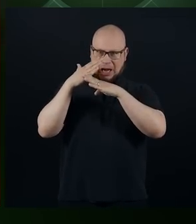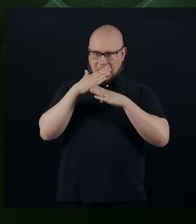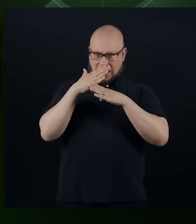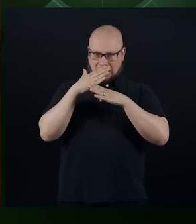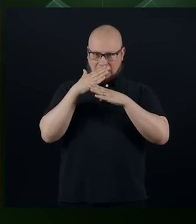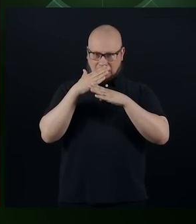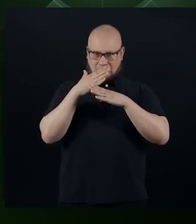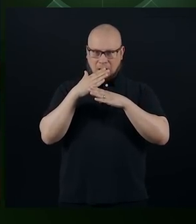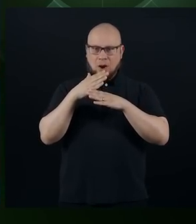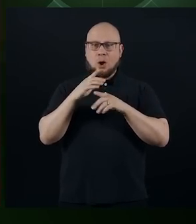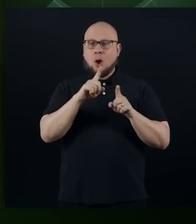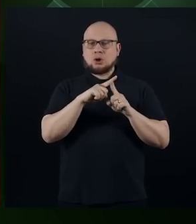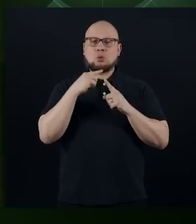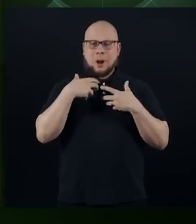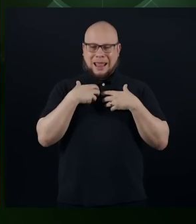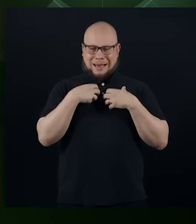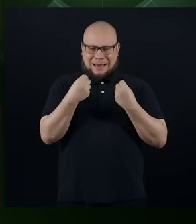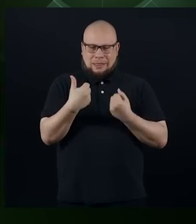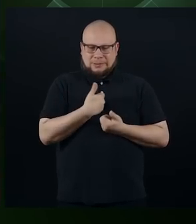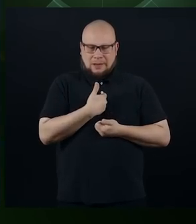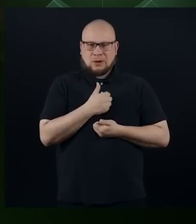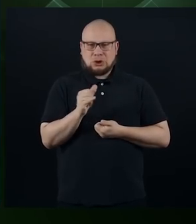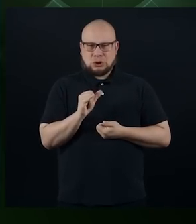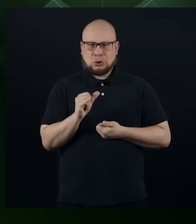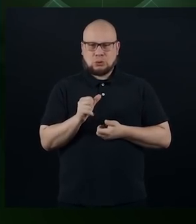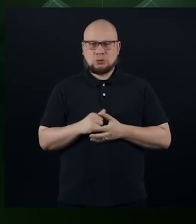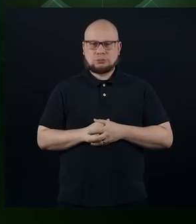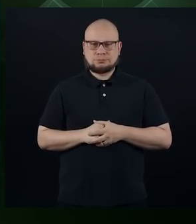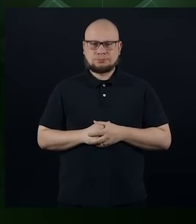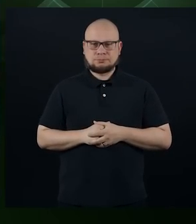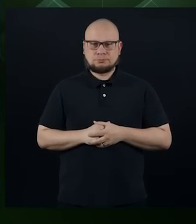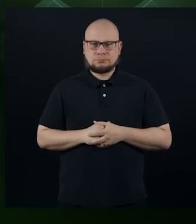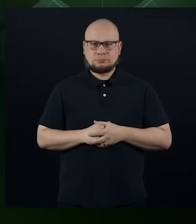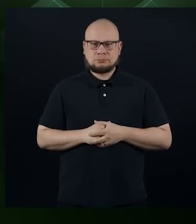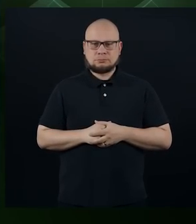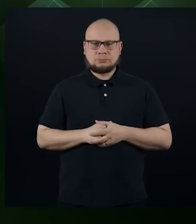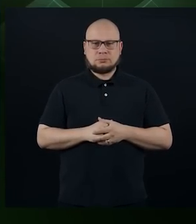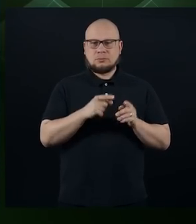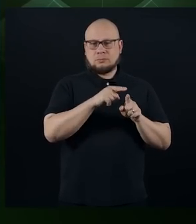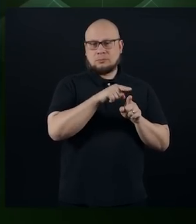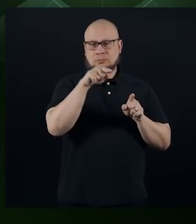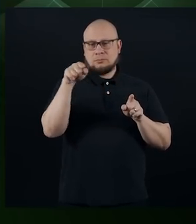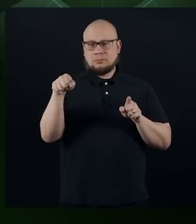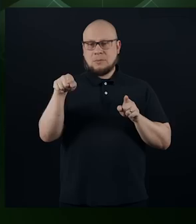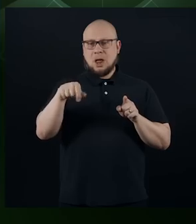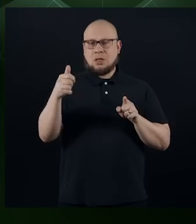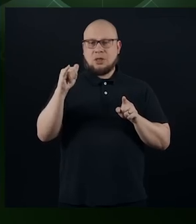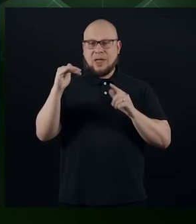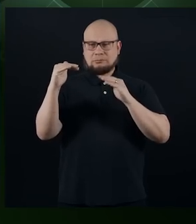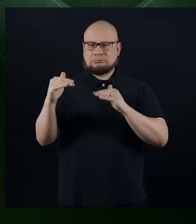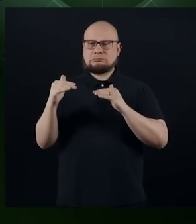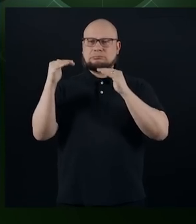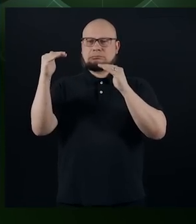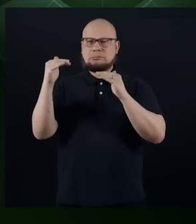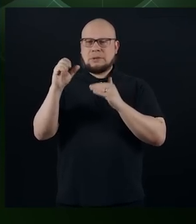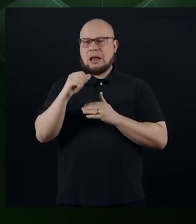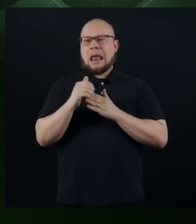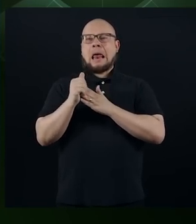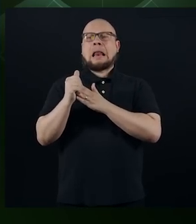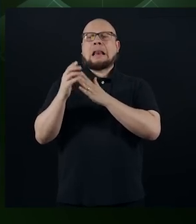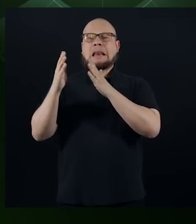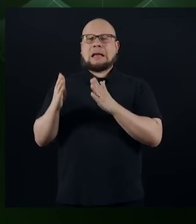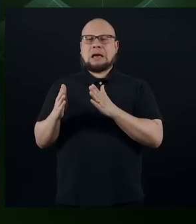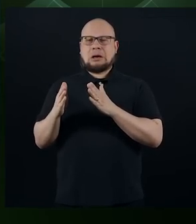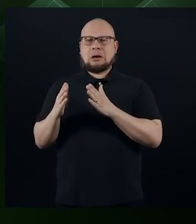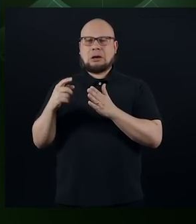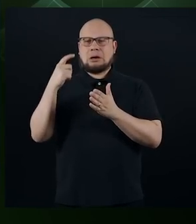heal themselves and any other sirens that are nearby at the same time. And then a step up, you also have siren leaders. So these are